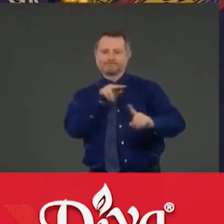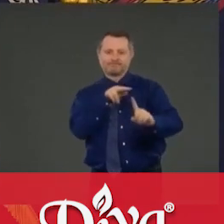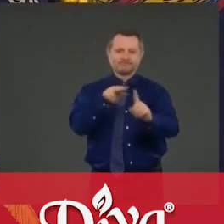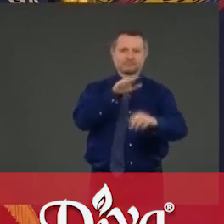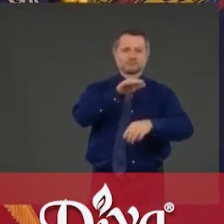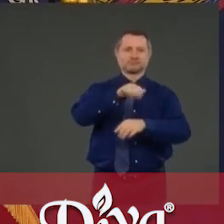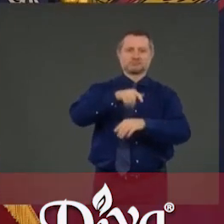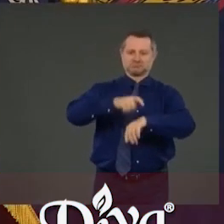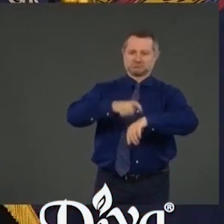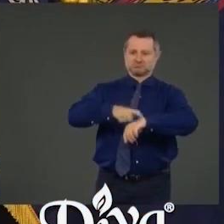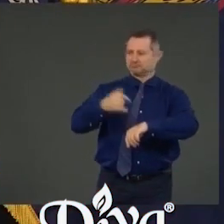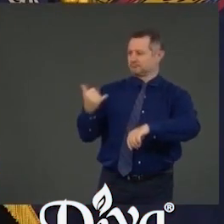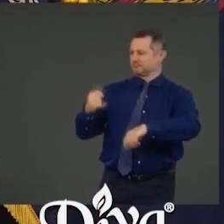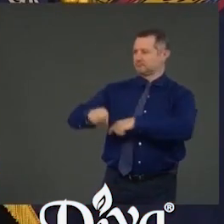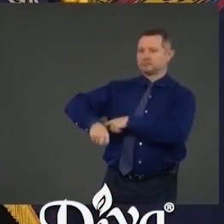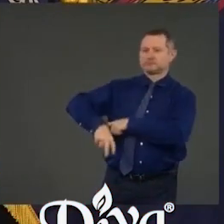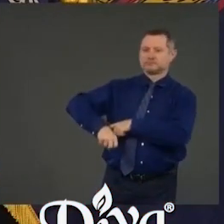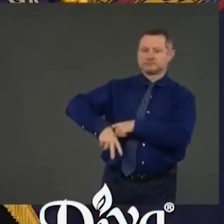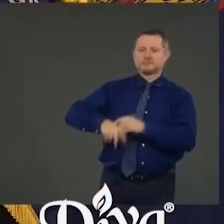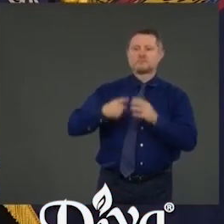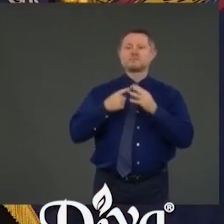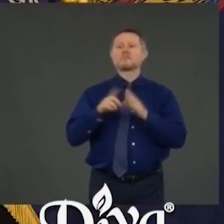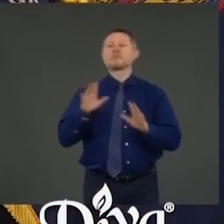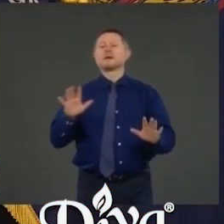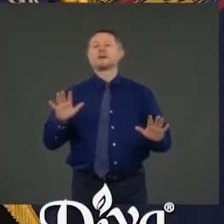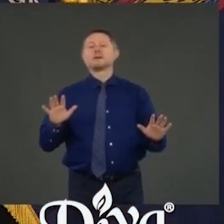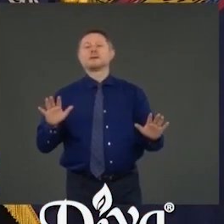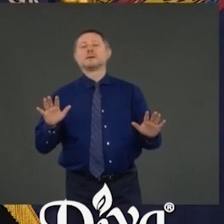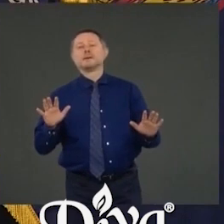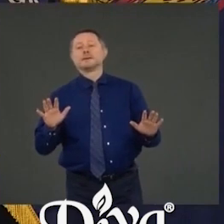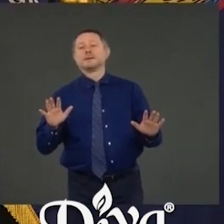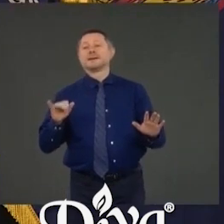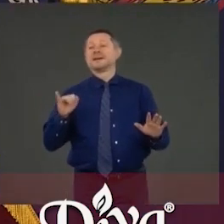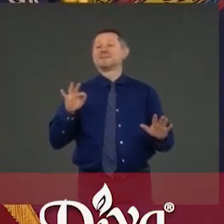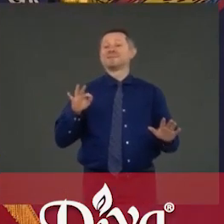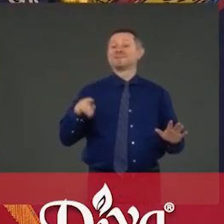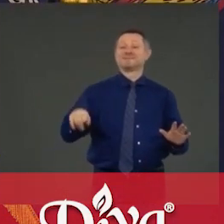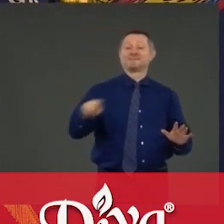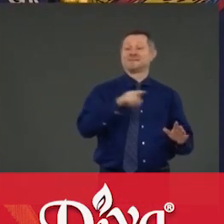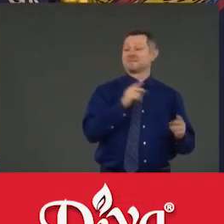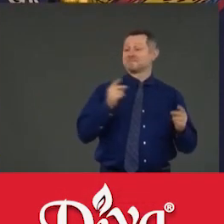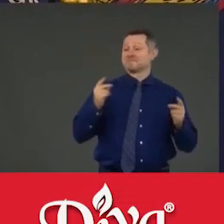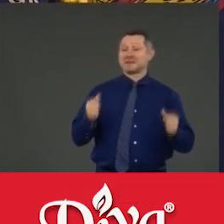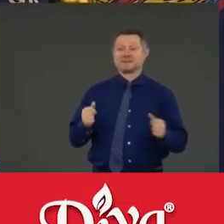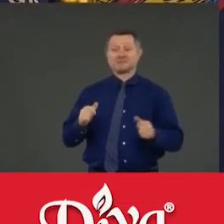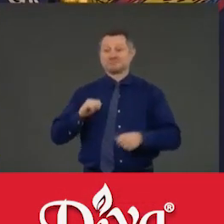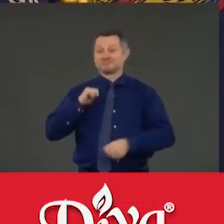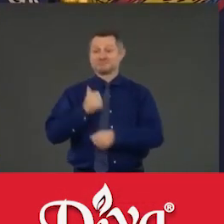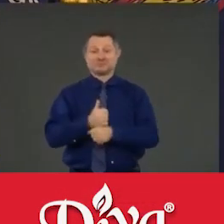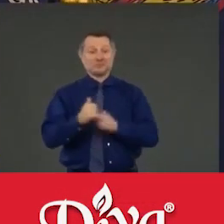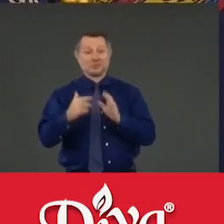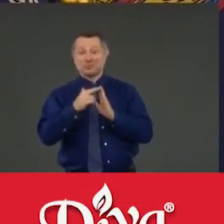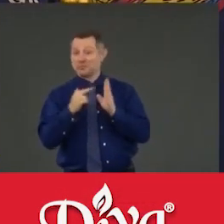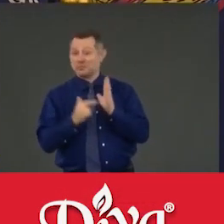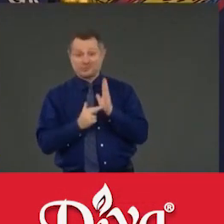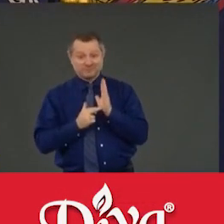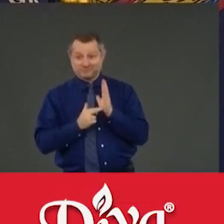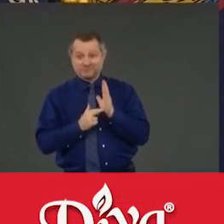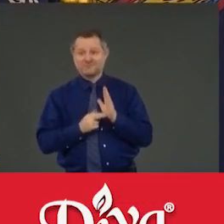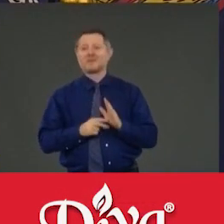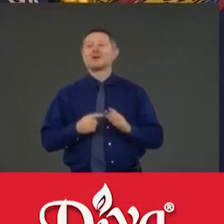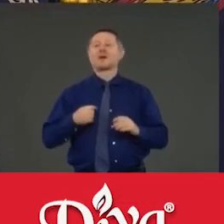to do these quarantine. If you don't do it almost immediately, federal government made this